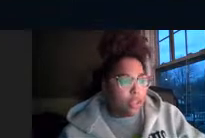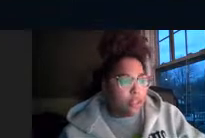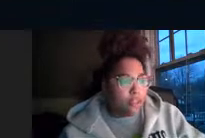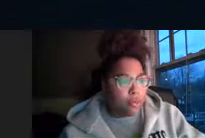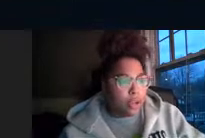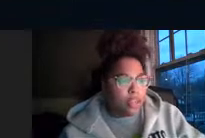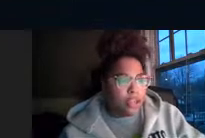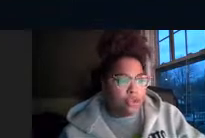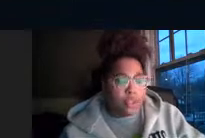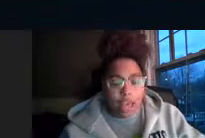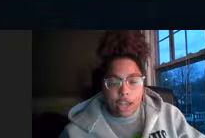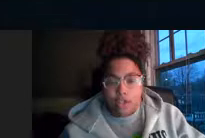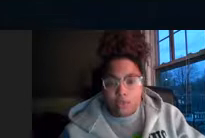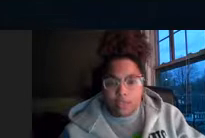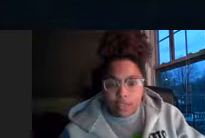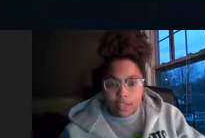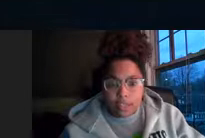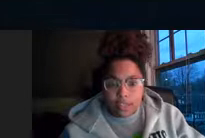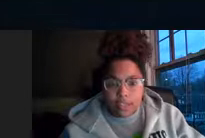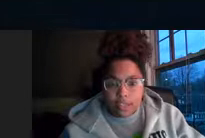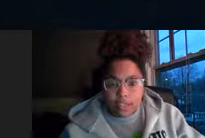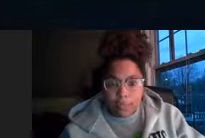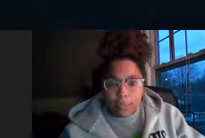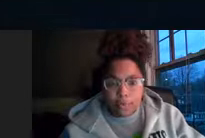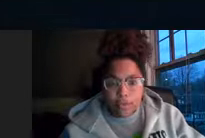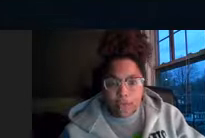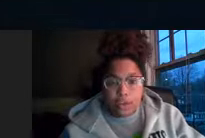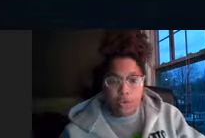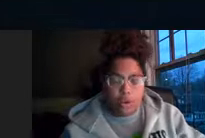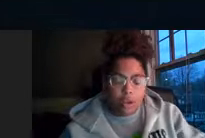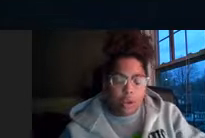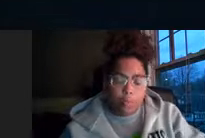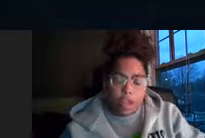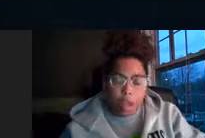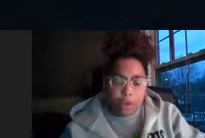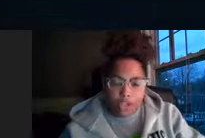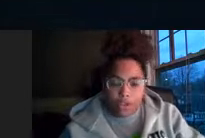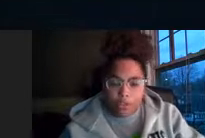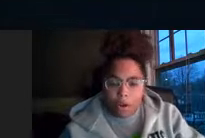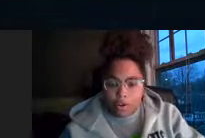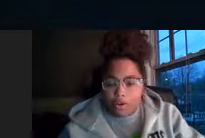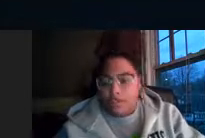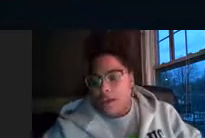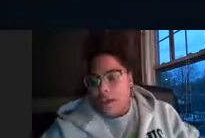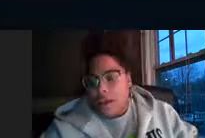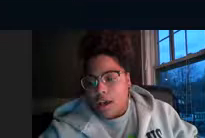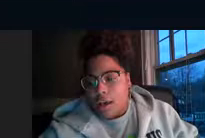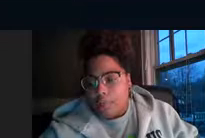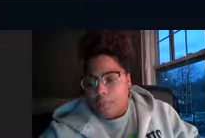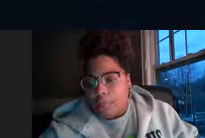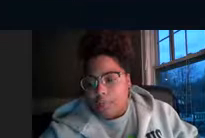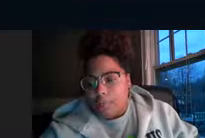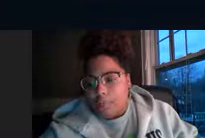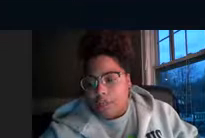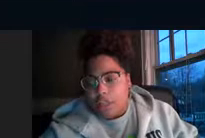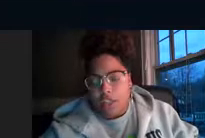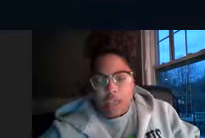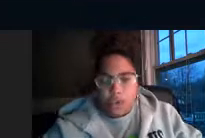that leads directly into the actual service that the city then would provide, or a combination of partners,